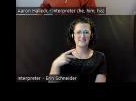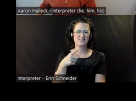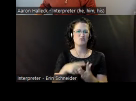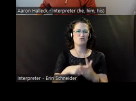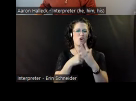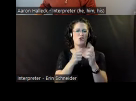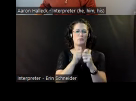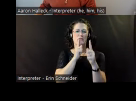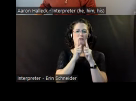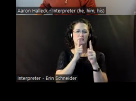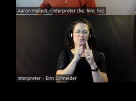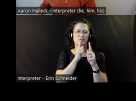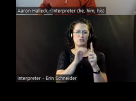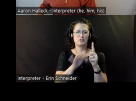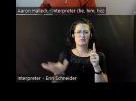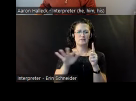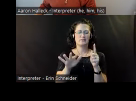him. He had just inherited